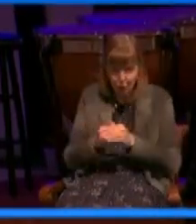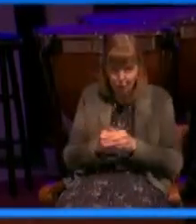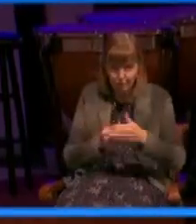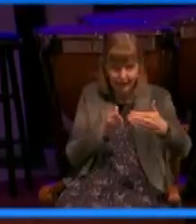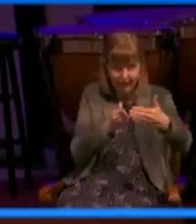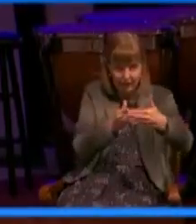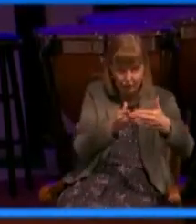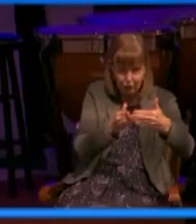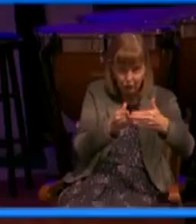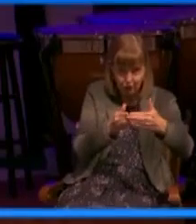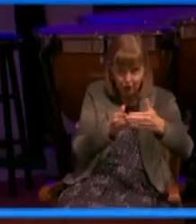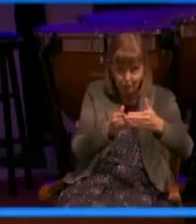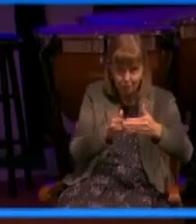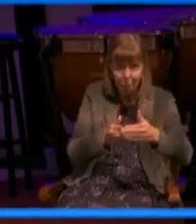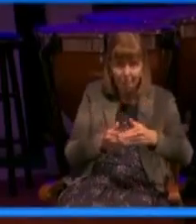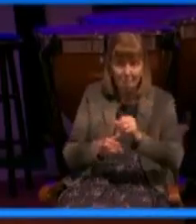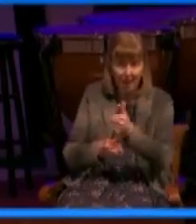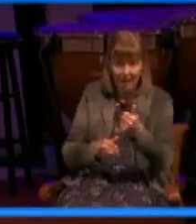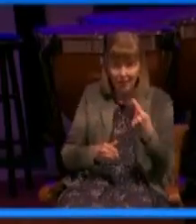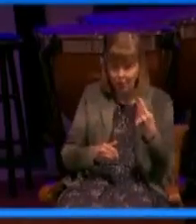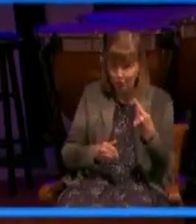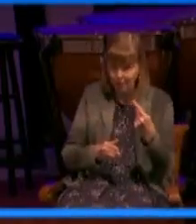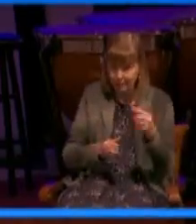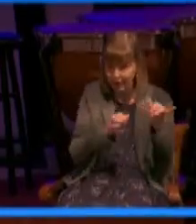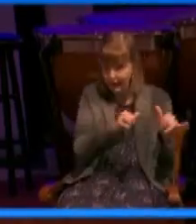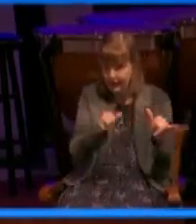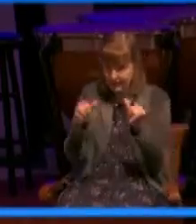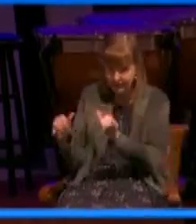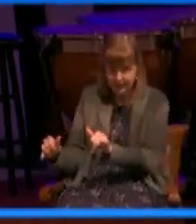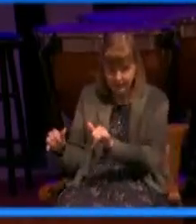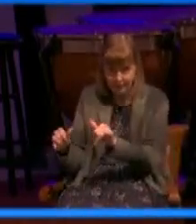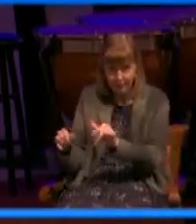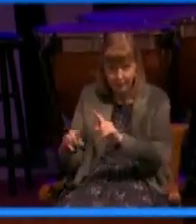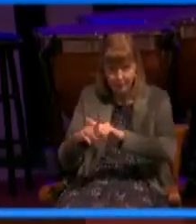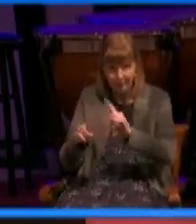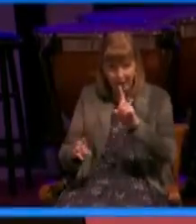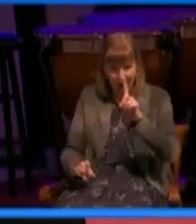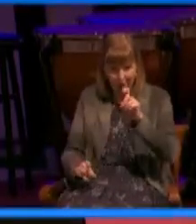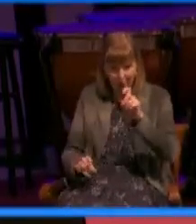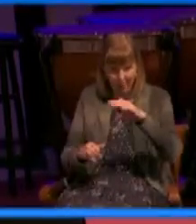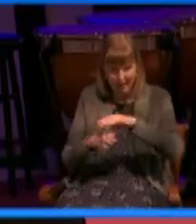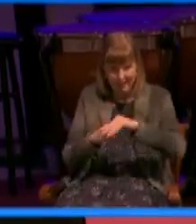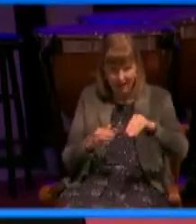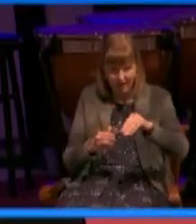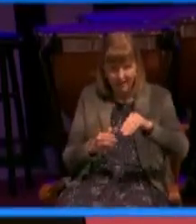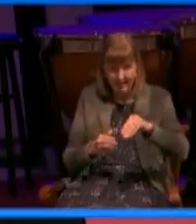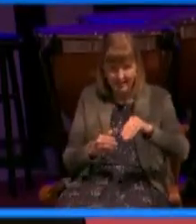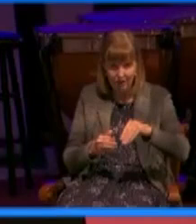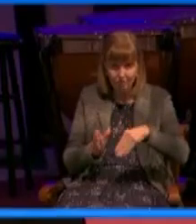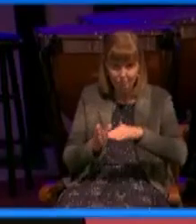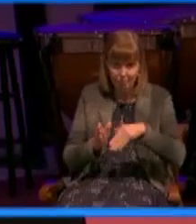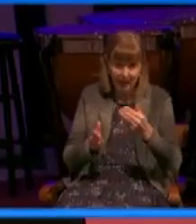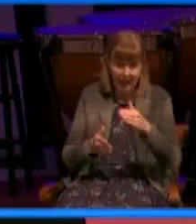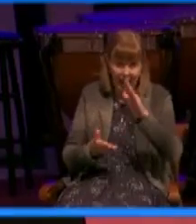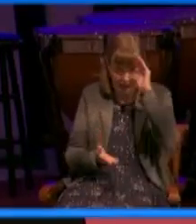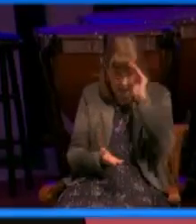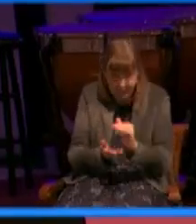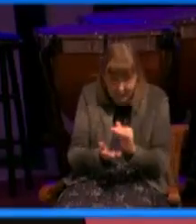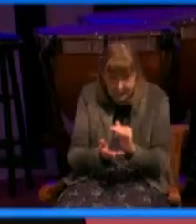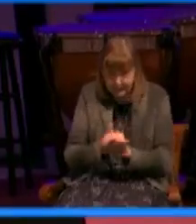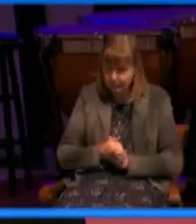Yes! But then my heart started to worry. What if she found out I bought the $100 cheaper